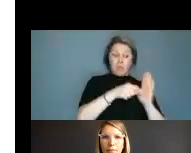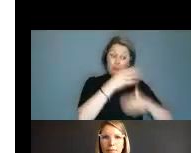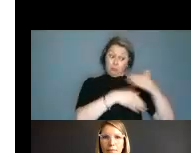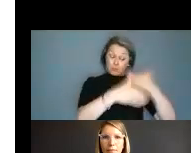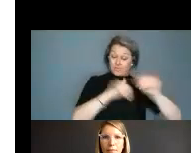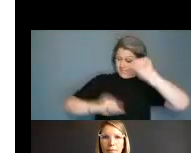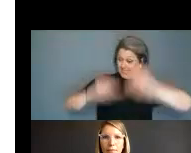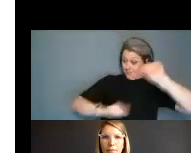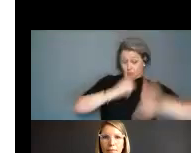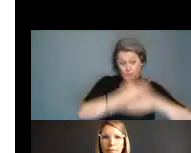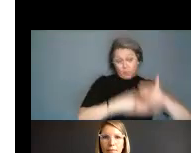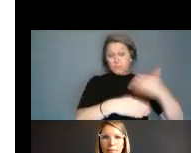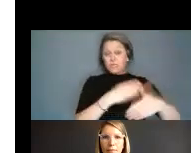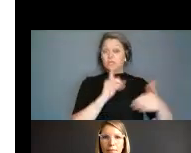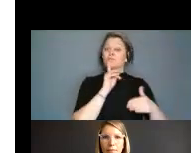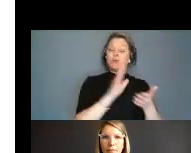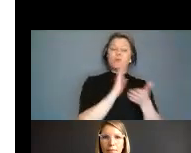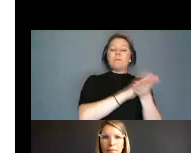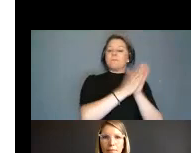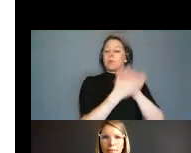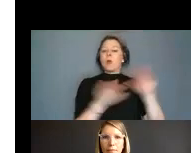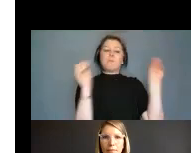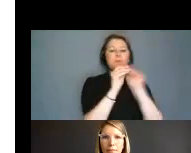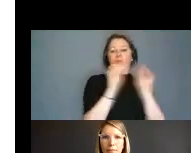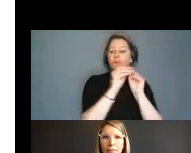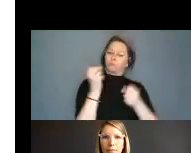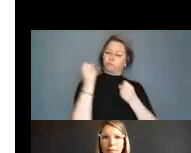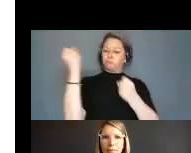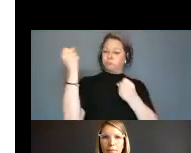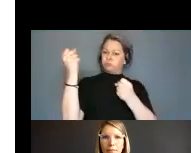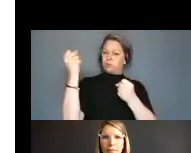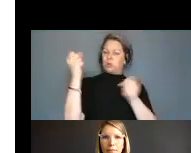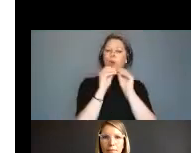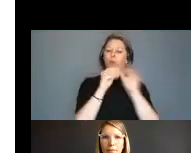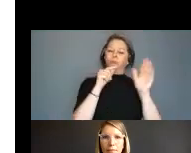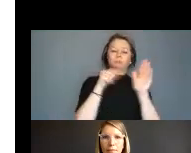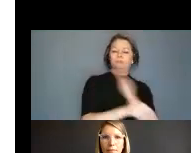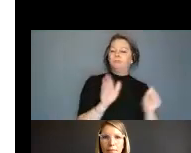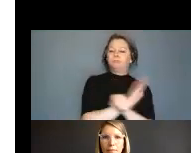ensure that we're getting kind of a comprehensive view of the adult's capacity.